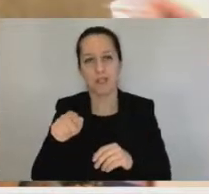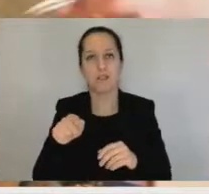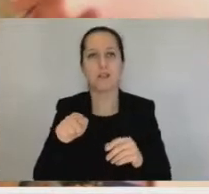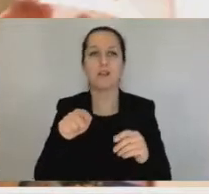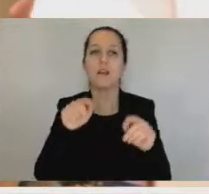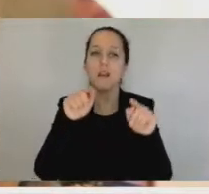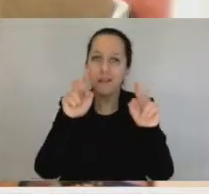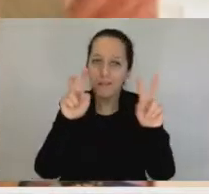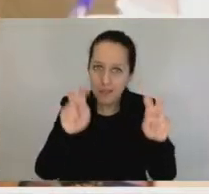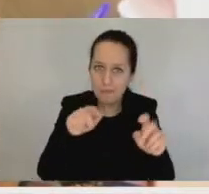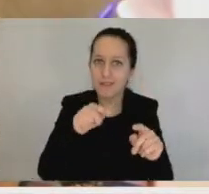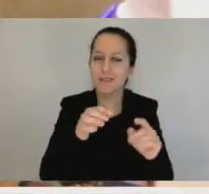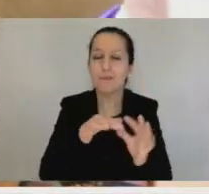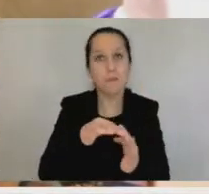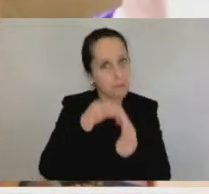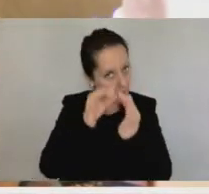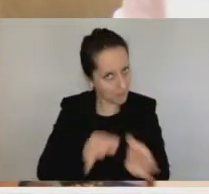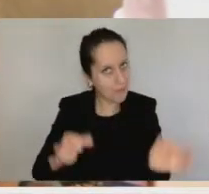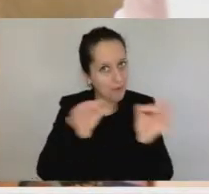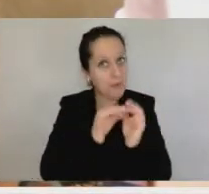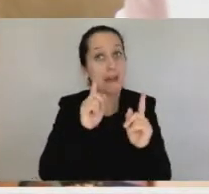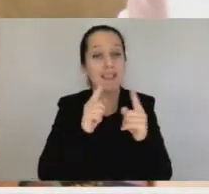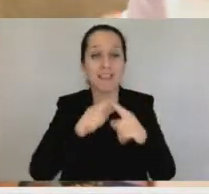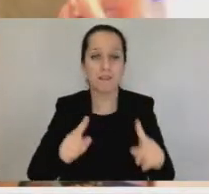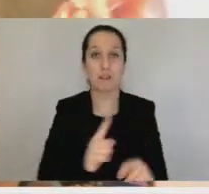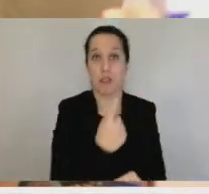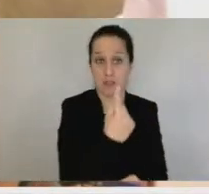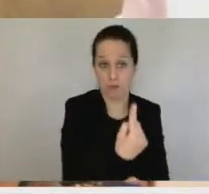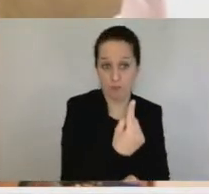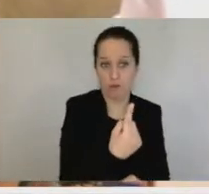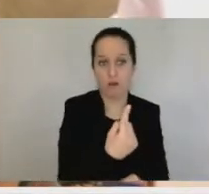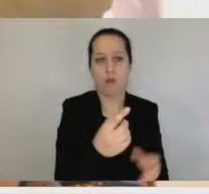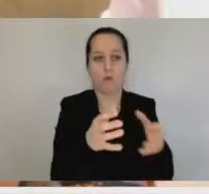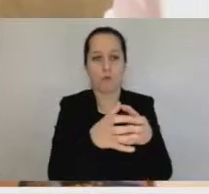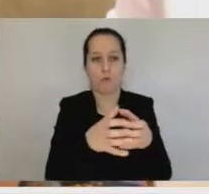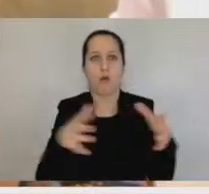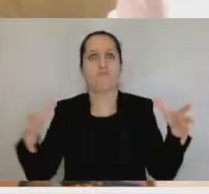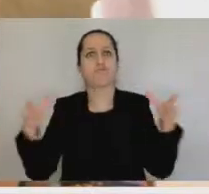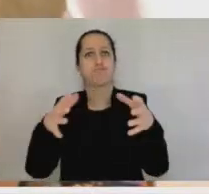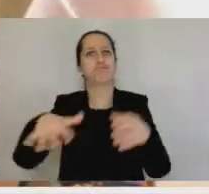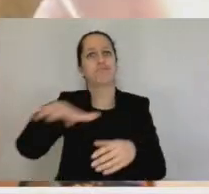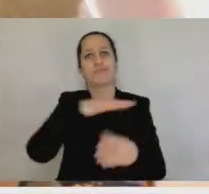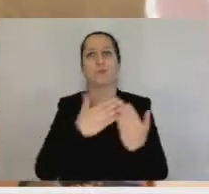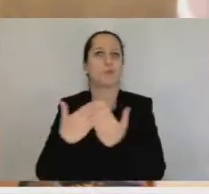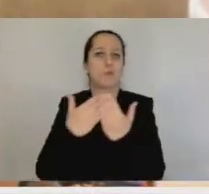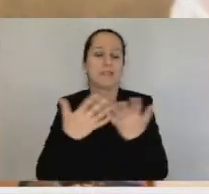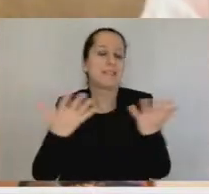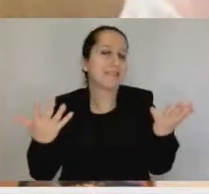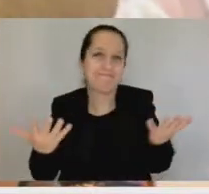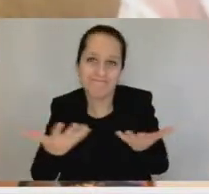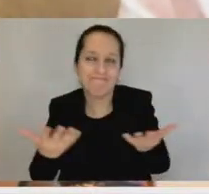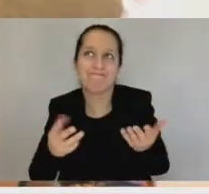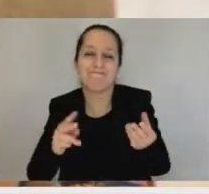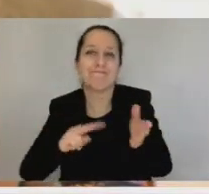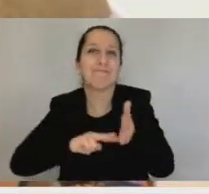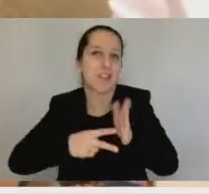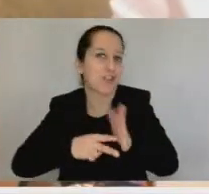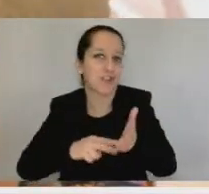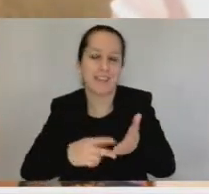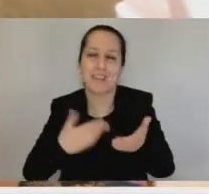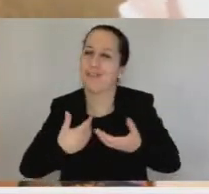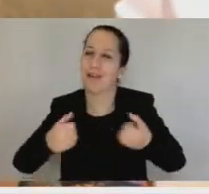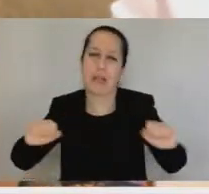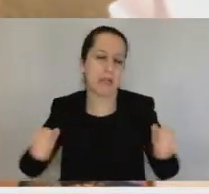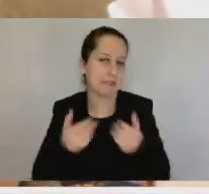have a significant weight as seen in different studies. So as far as methodological experts and policy